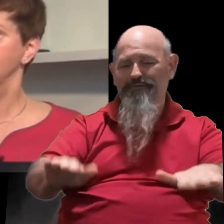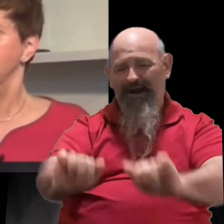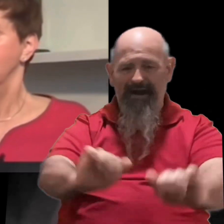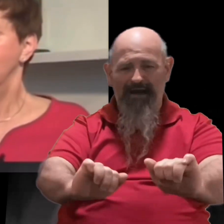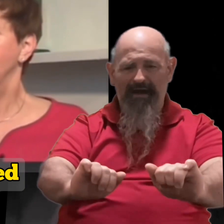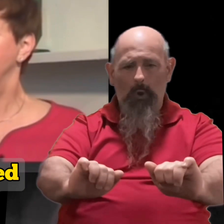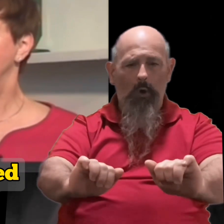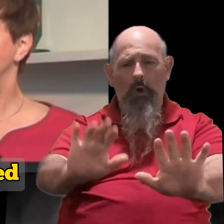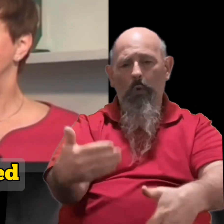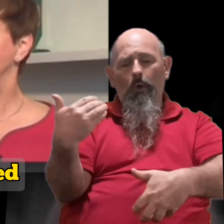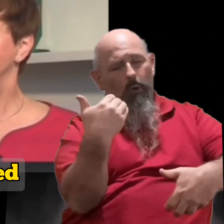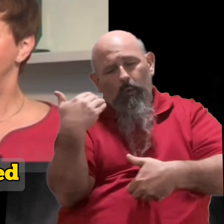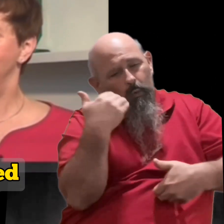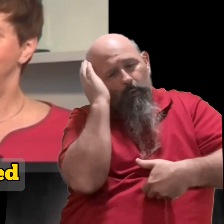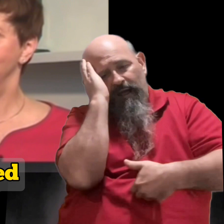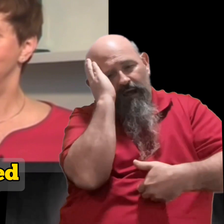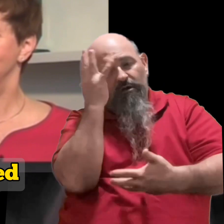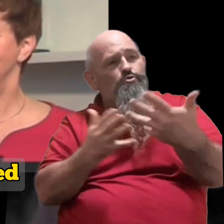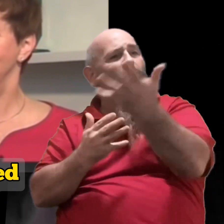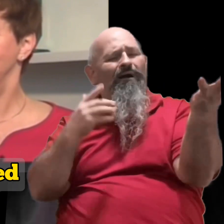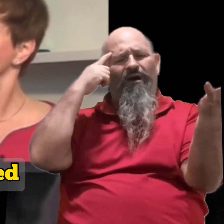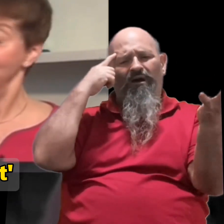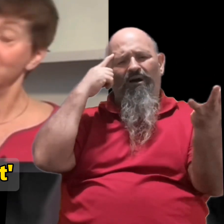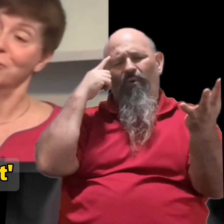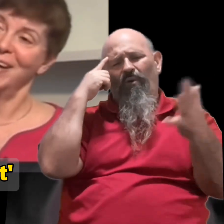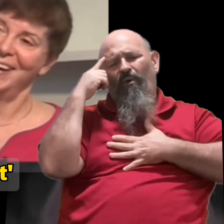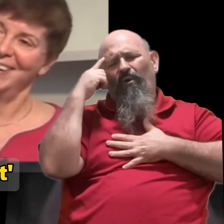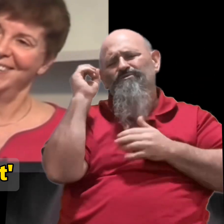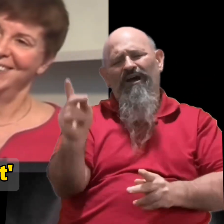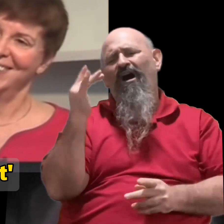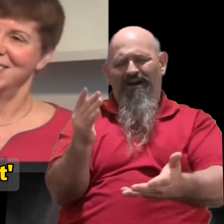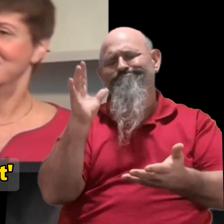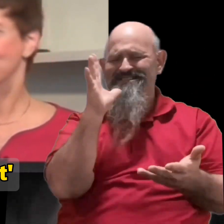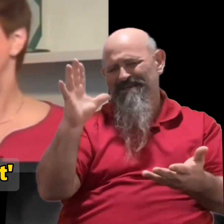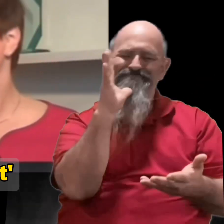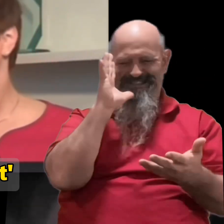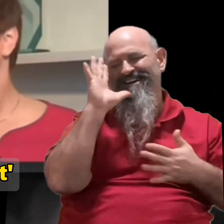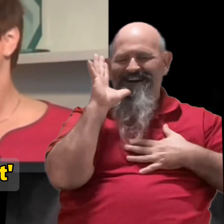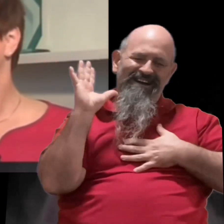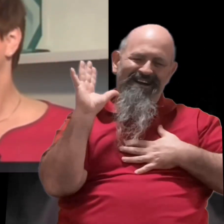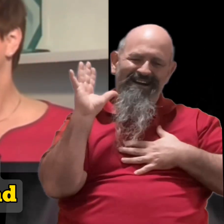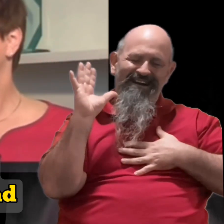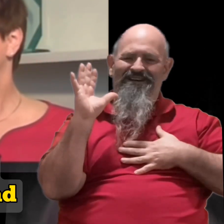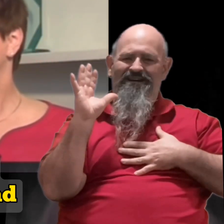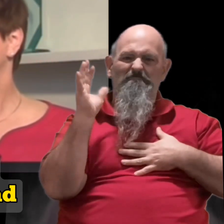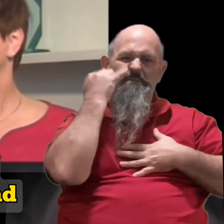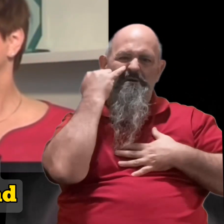child, holding the child in bed. Society thinks, "Ooh, that's okay, because it's a mommy."